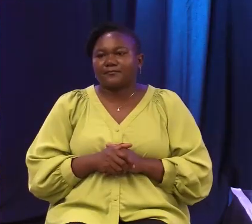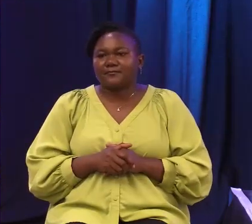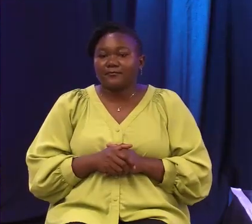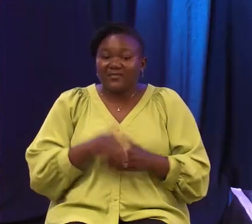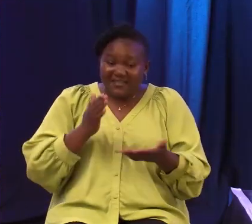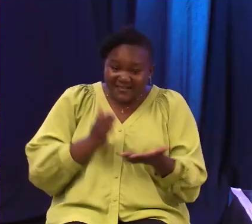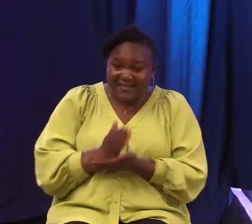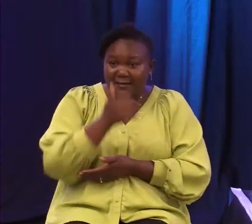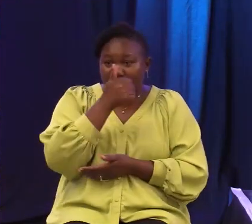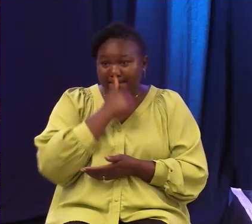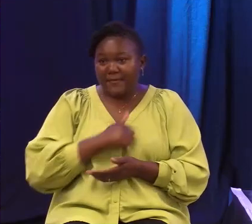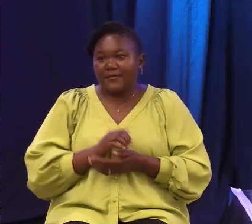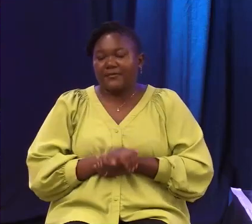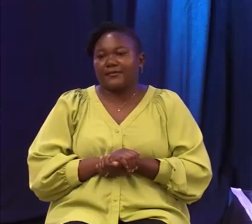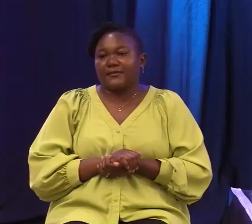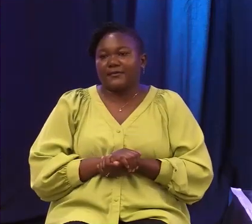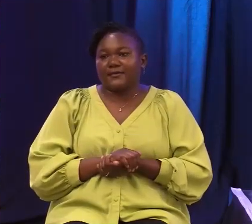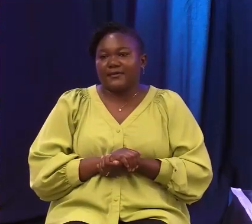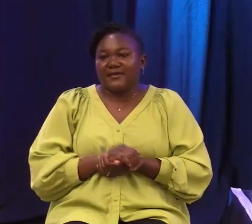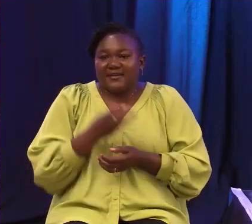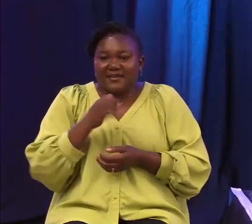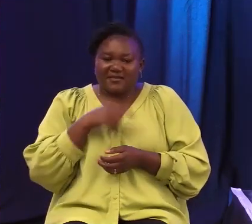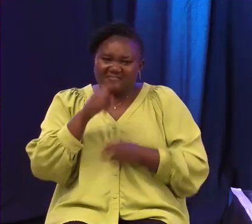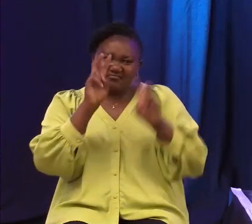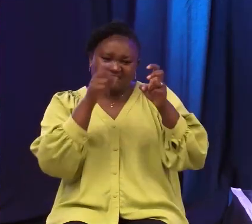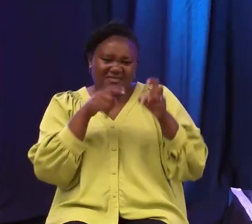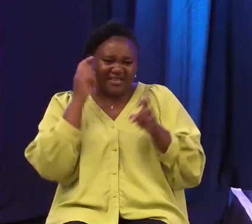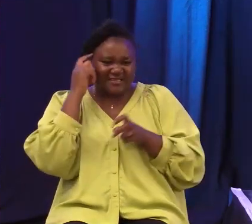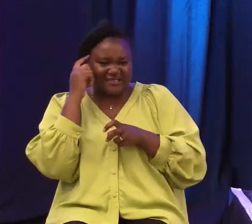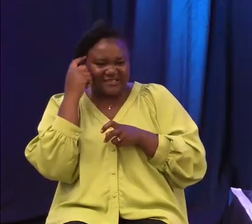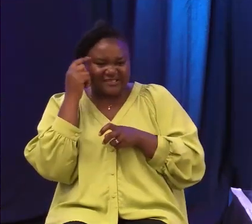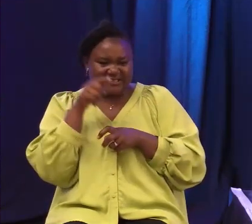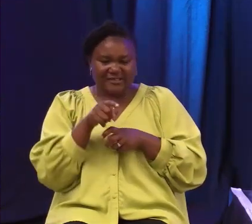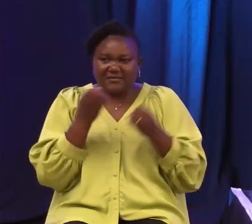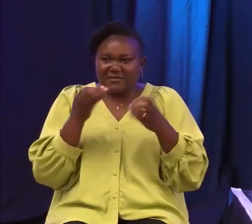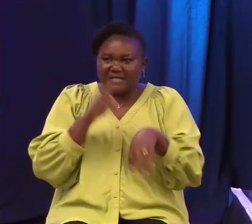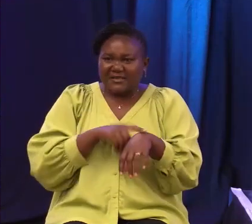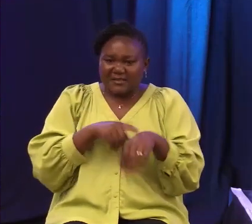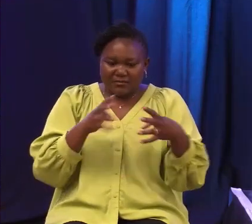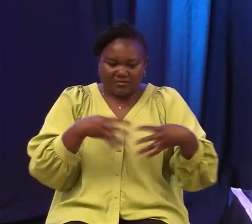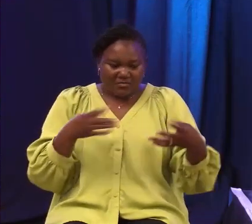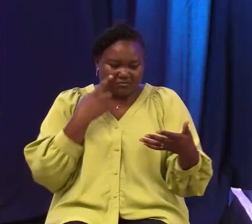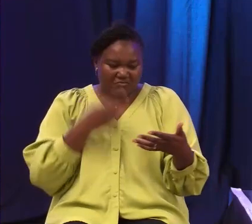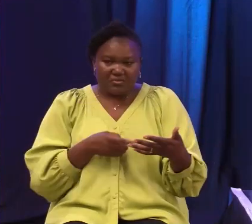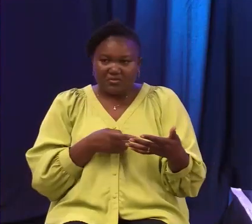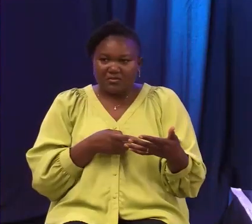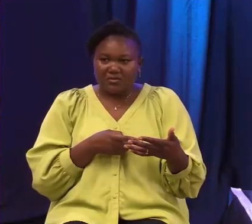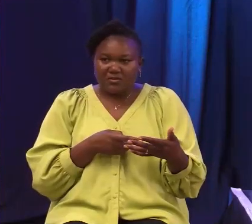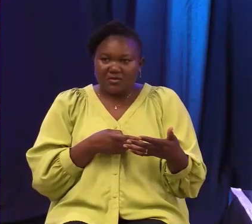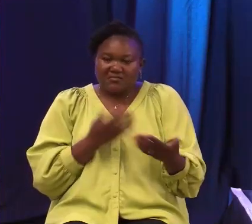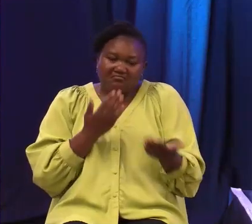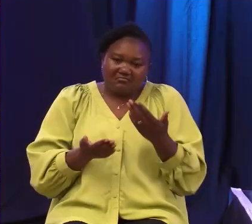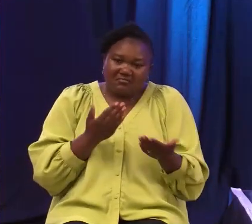privacy. Well, when I look at this topic, it came to my mind. Very often we see in the newspaper cases of, for